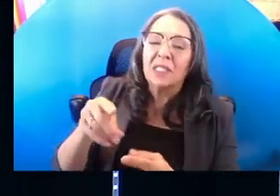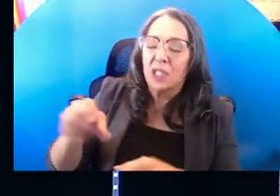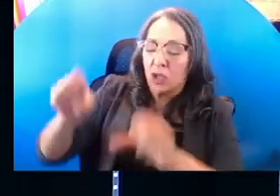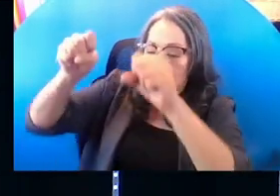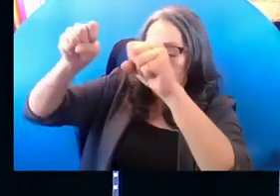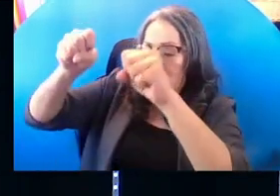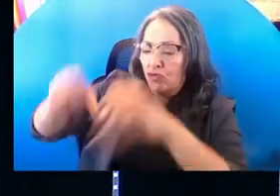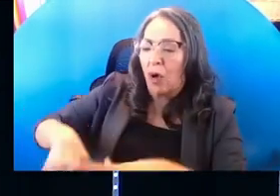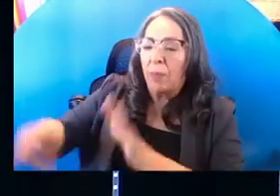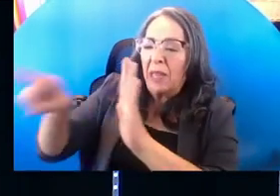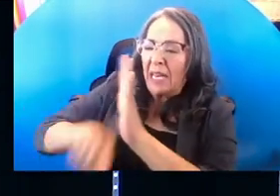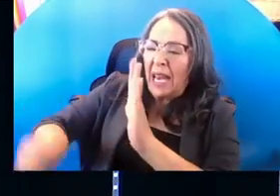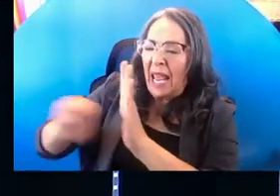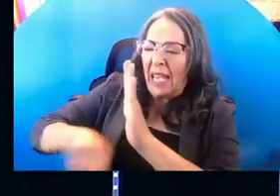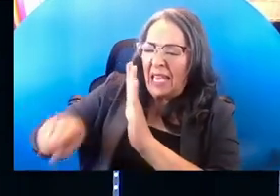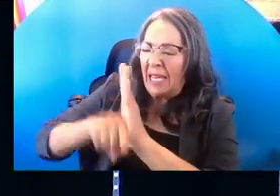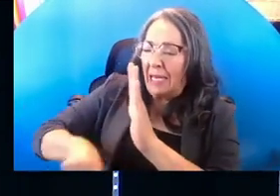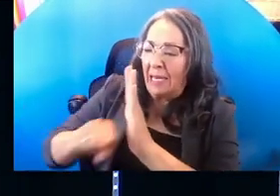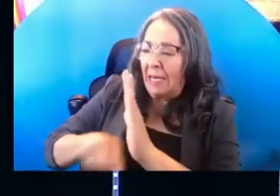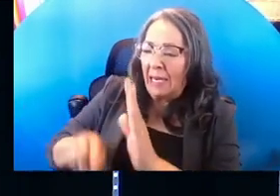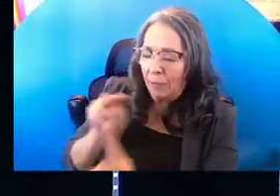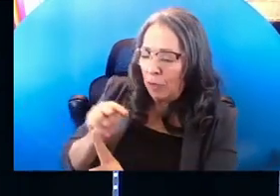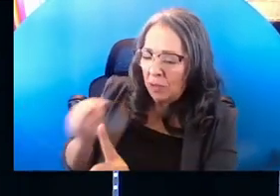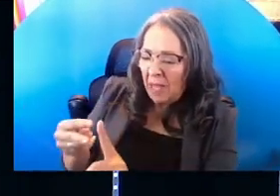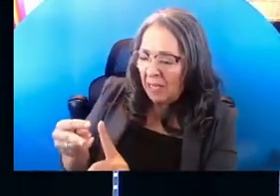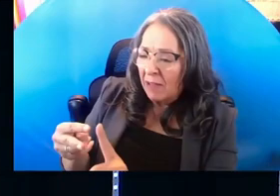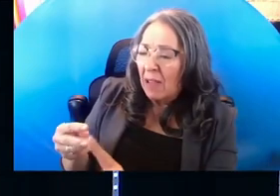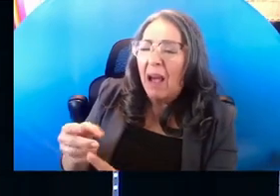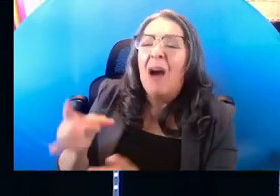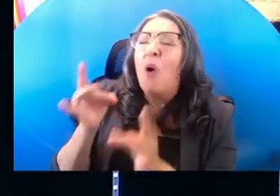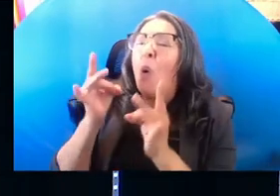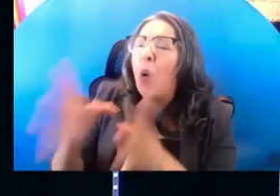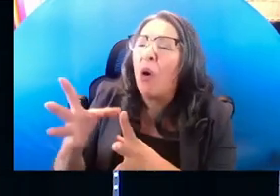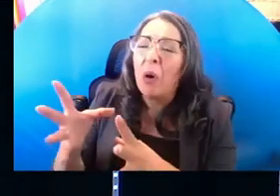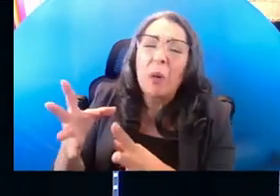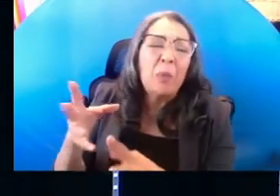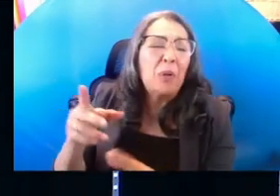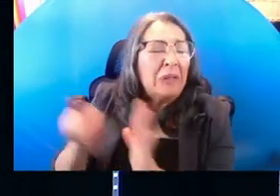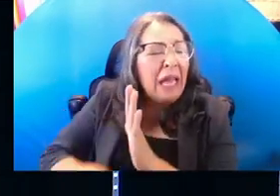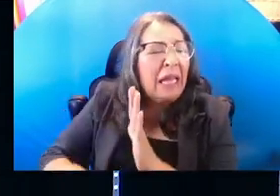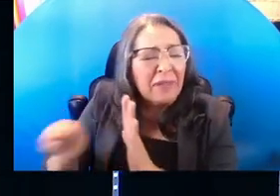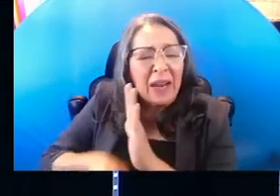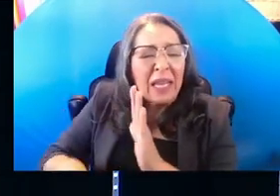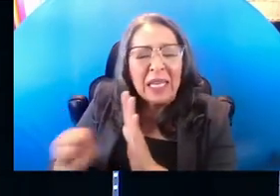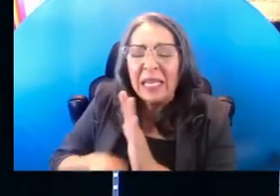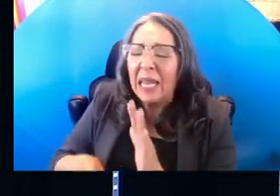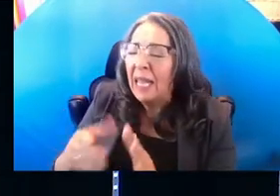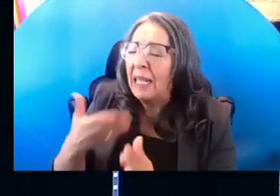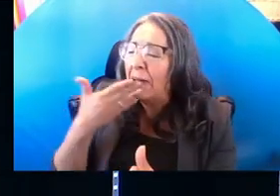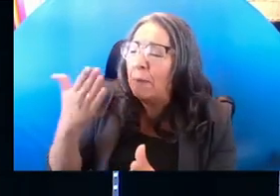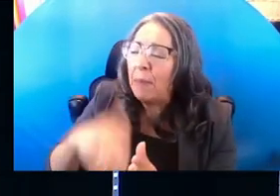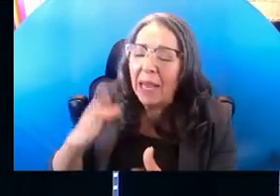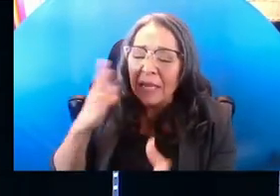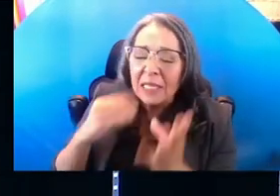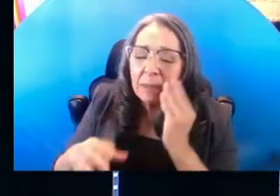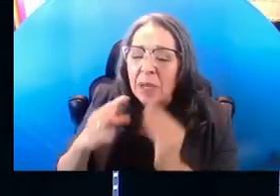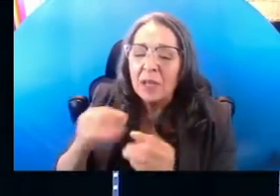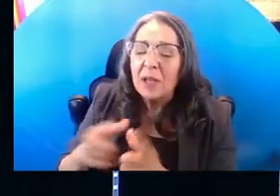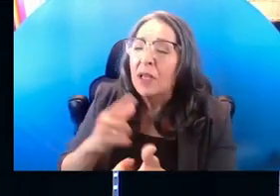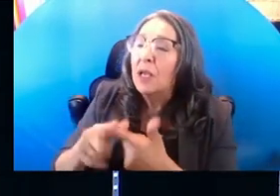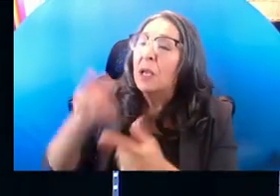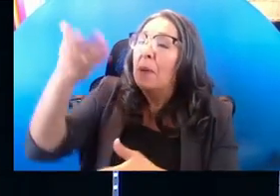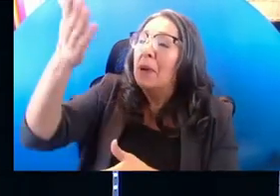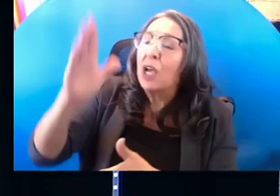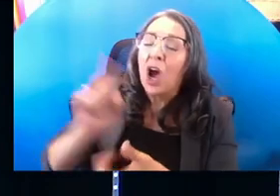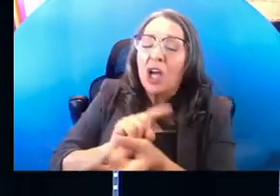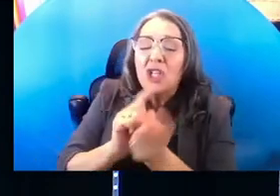that we have that the seasons, the trials that we're in are just hard, that they're just bad, that they're all negative things. And he wants to go, hey, I'm a God who turns a mess into a message. There's